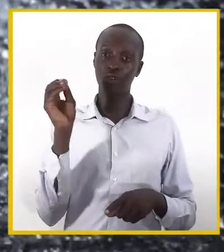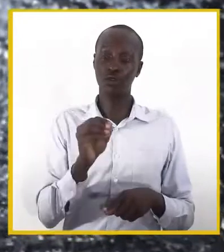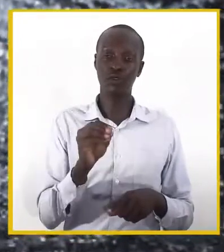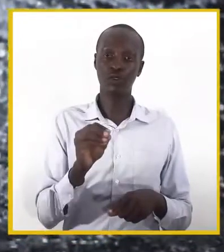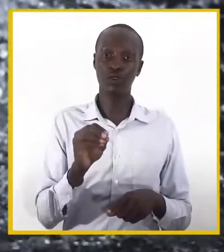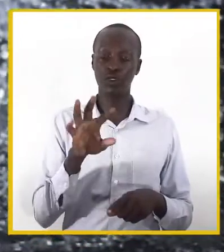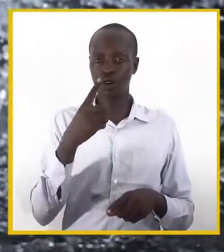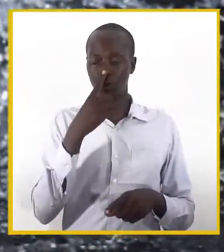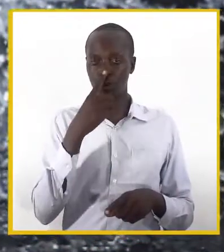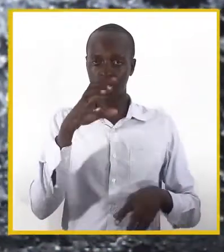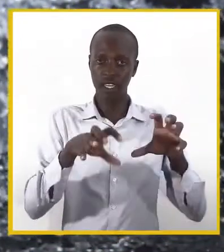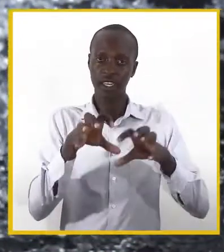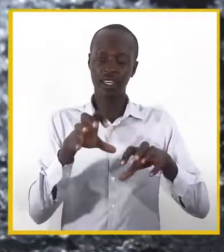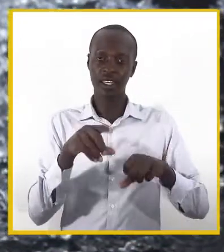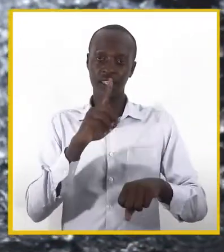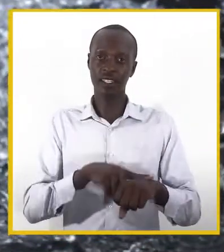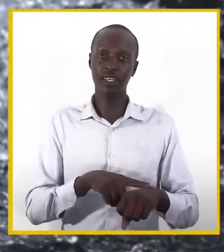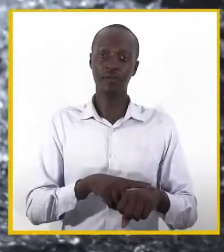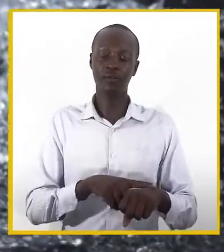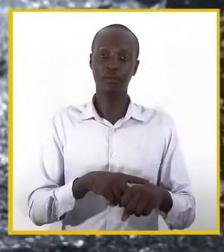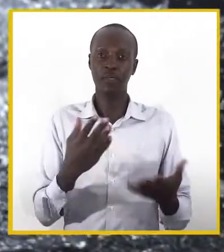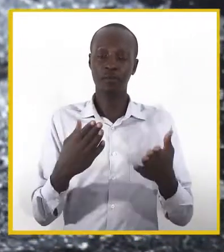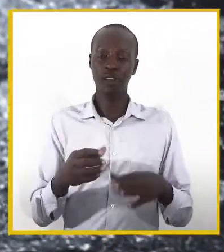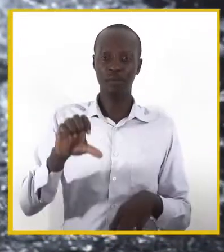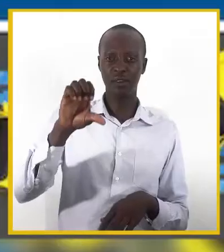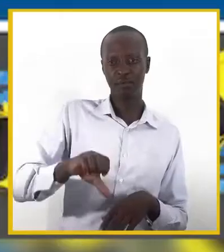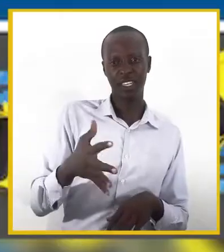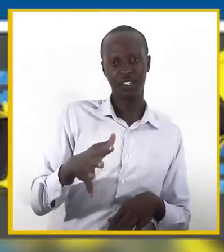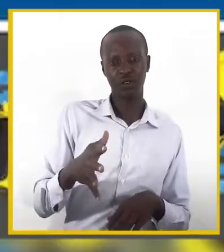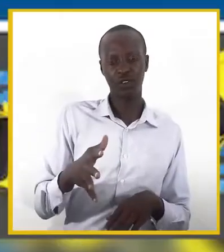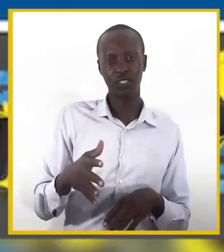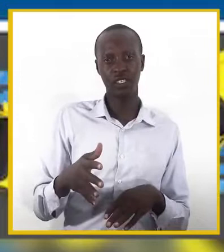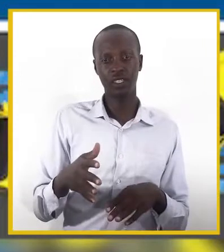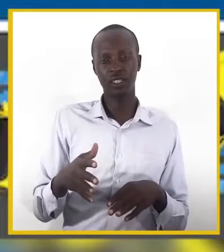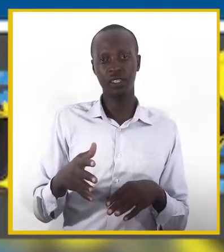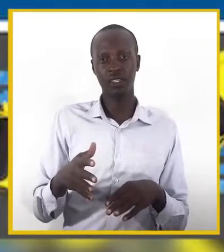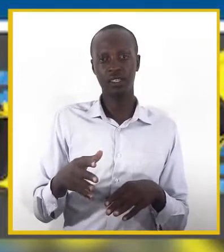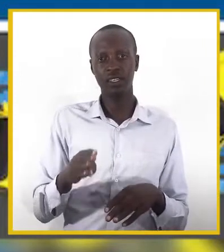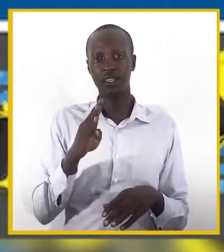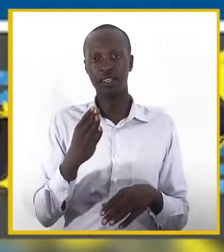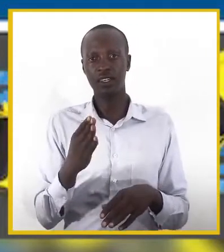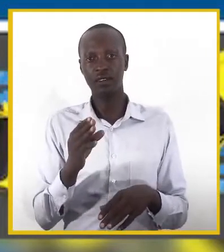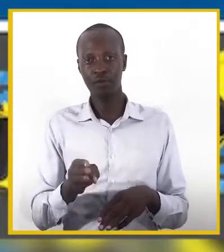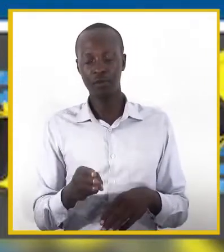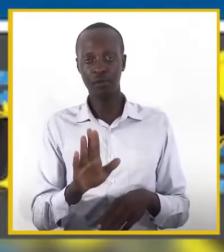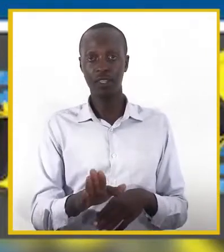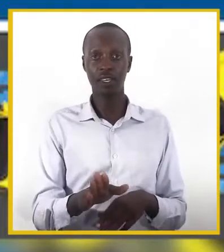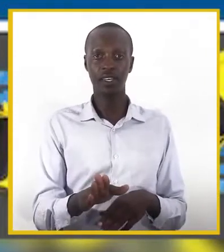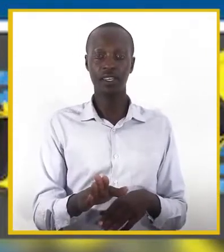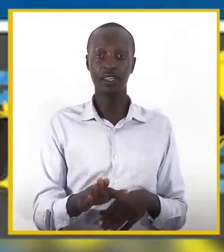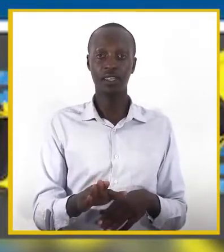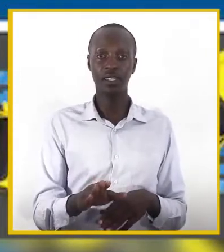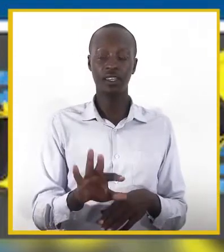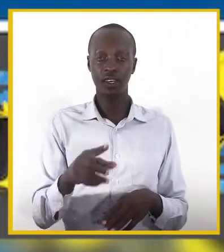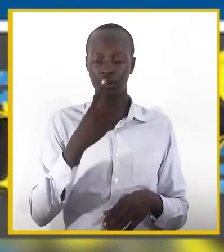enough grip onto the road surface? Because if you don't have sufficient treads, you are prone to hydroplaning, which means